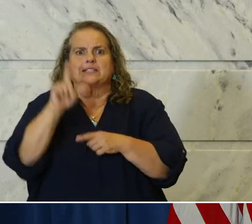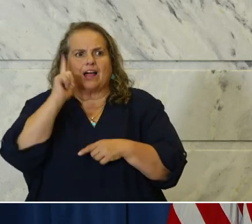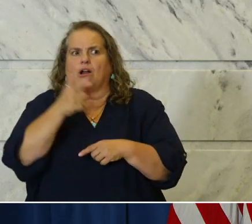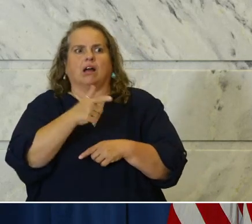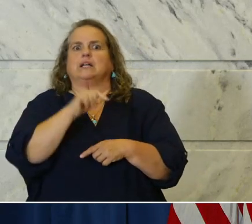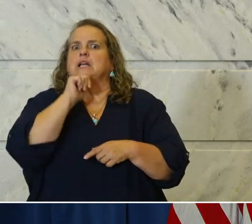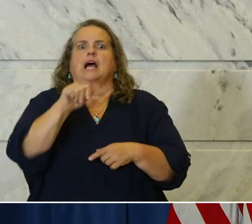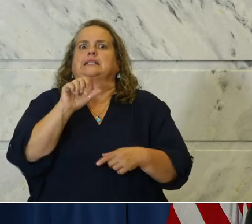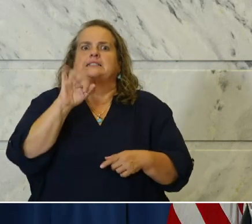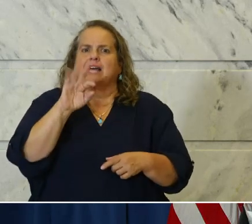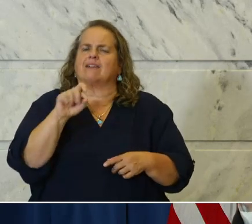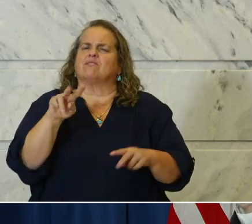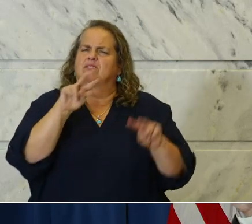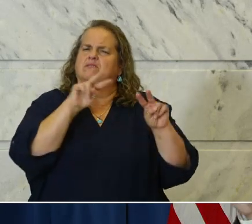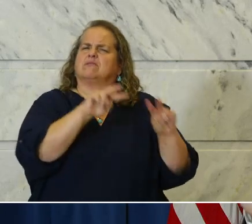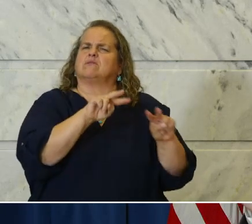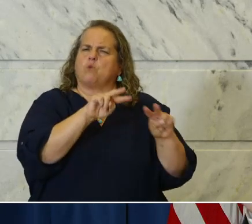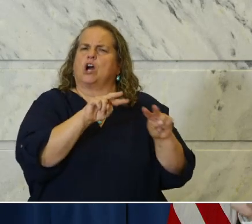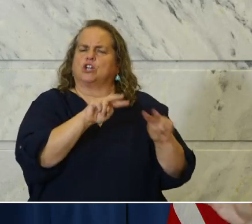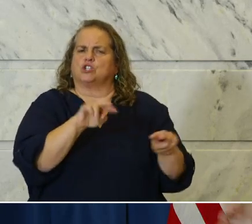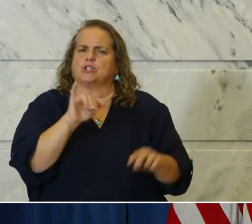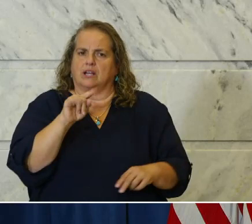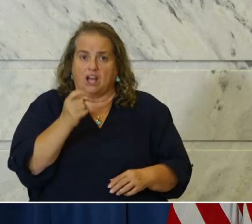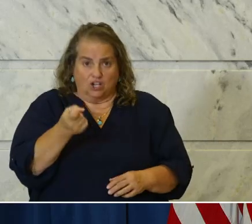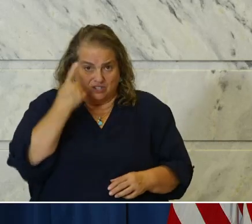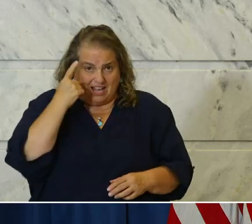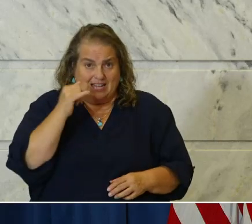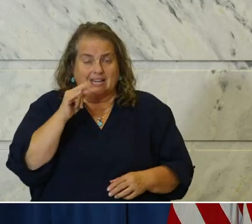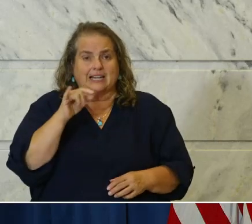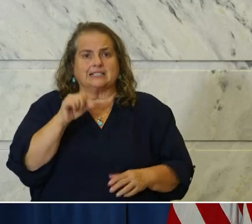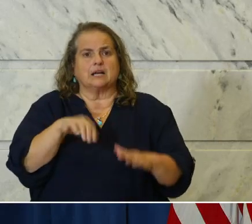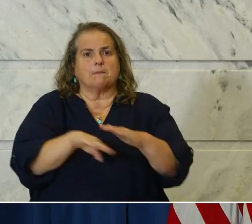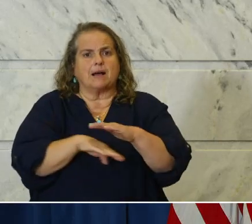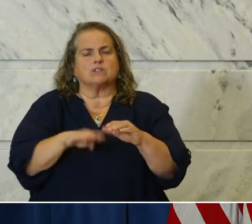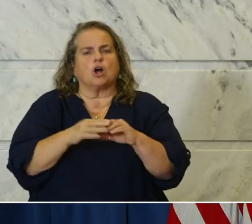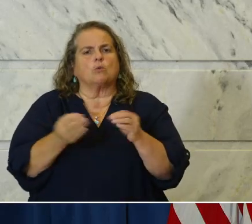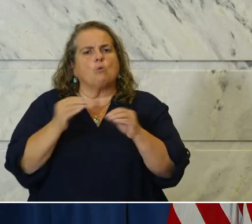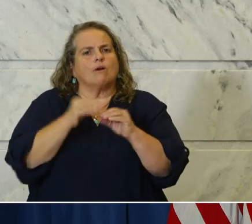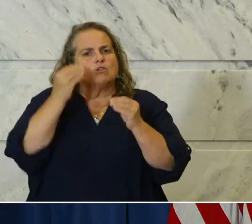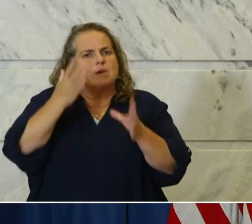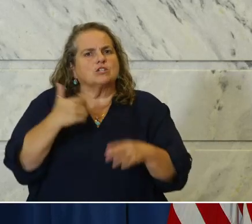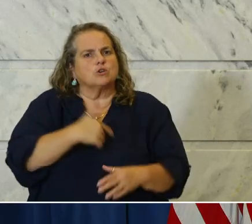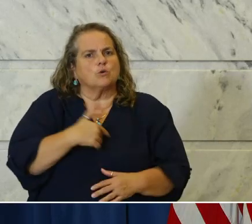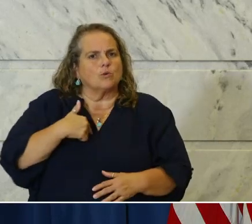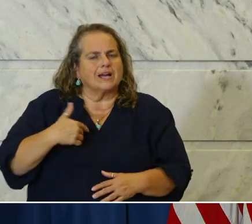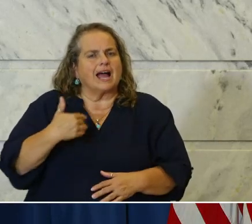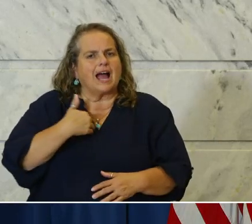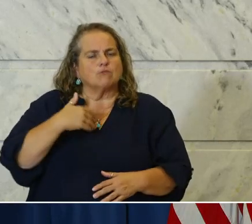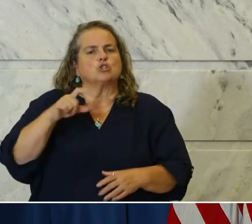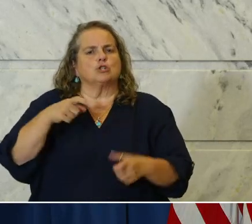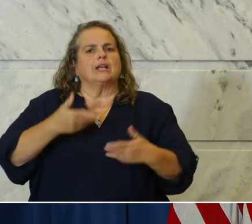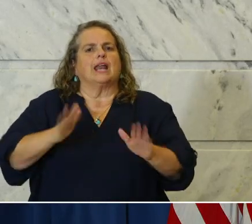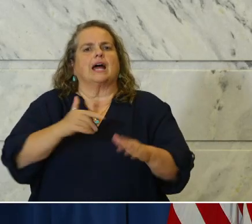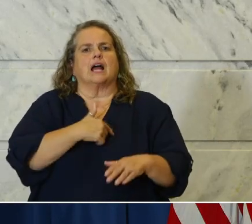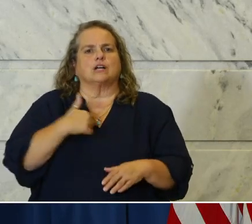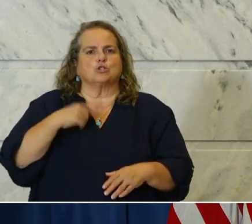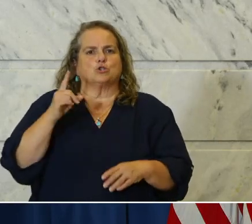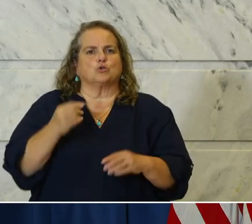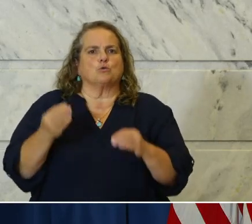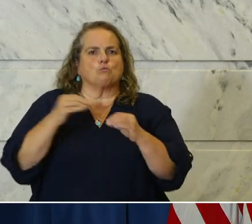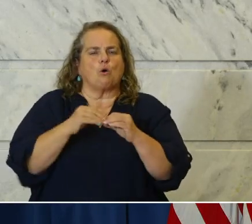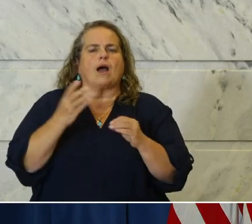it. Let's understand that that's based on more information that we have and ought to let us do more and do more